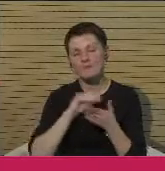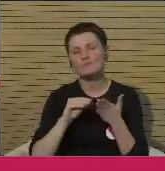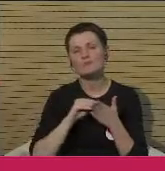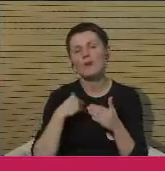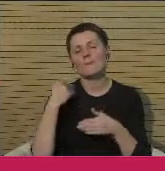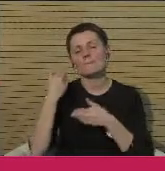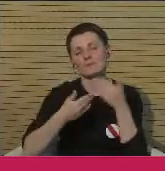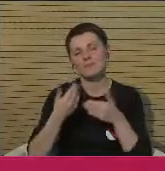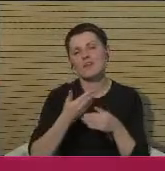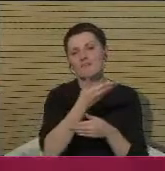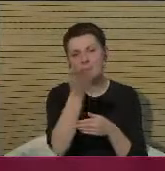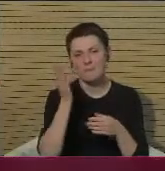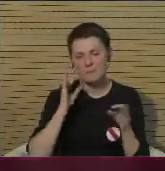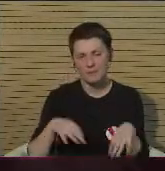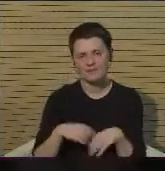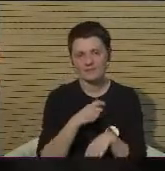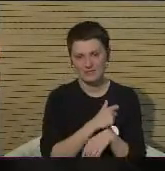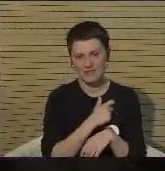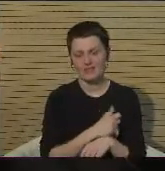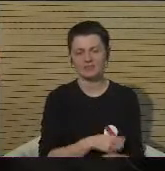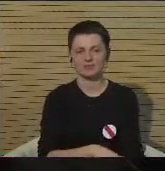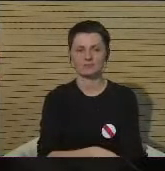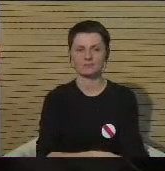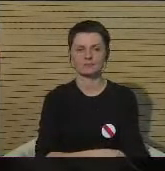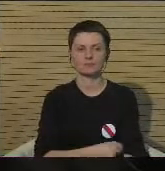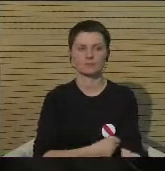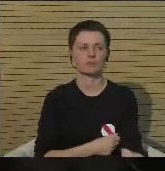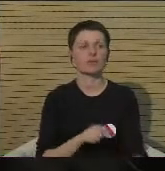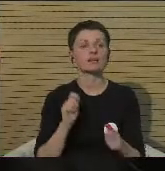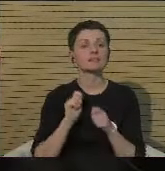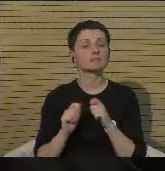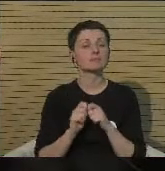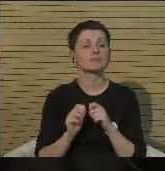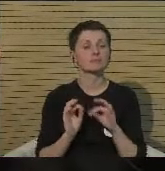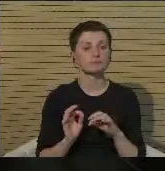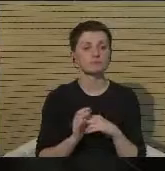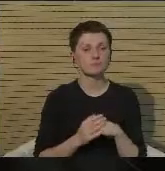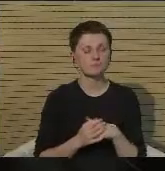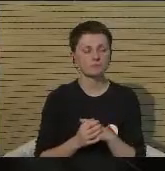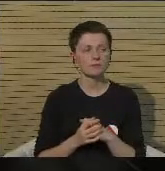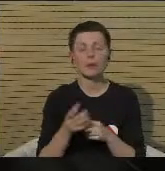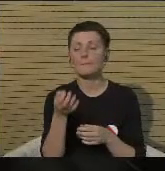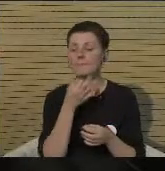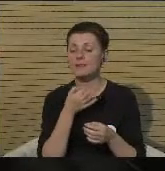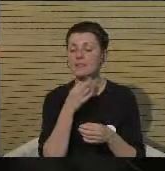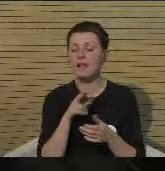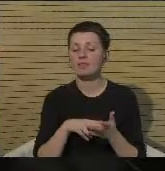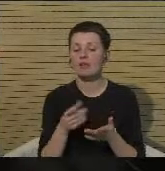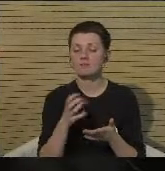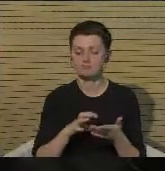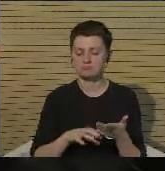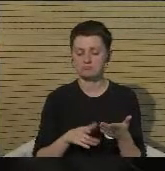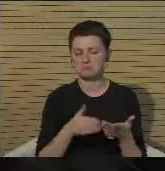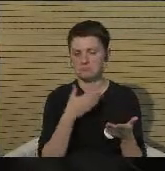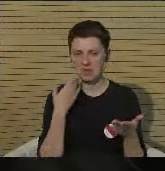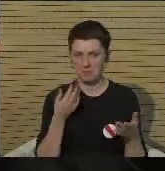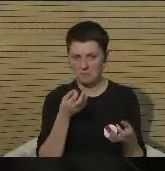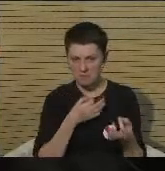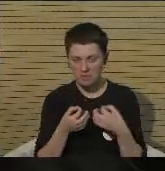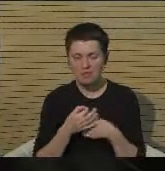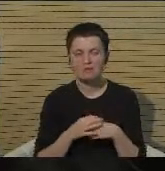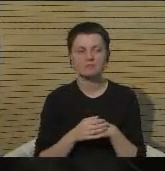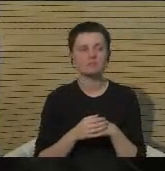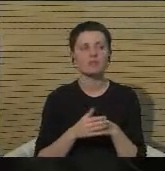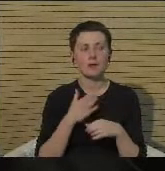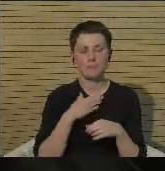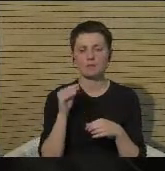strongly wish you the best in the Buhakov's words and Buhakov's intentions. We check whether there